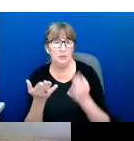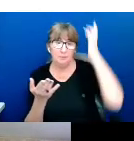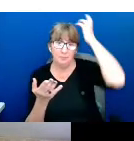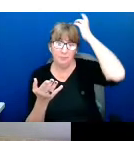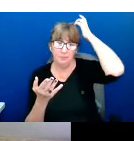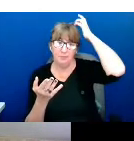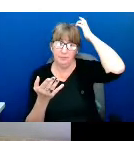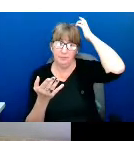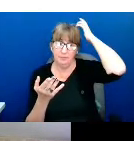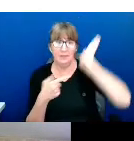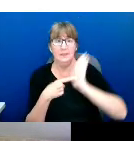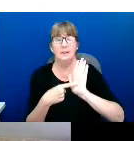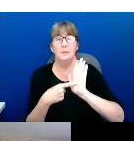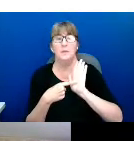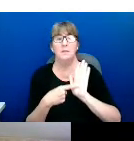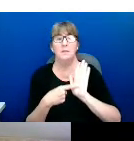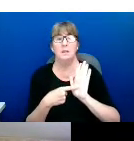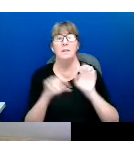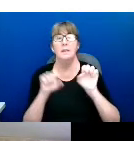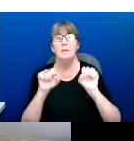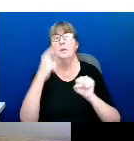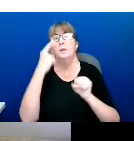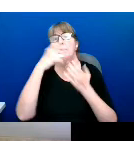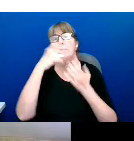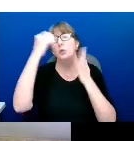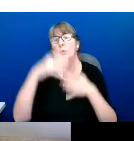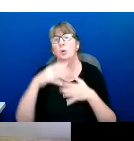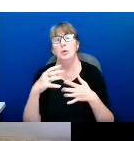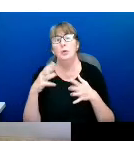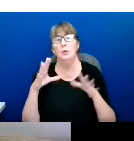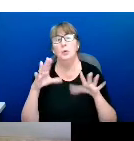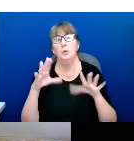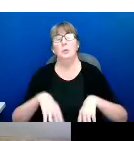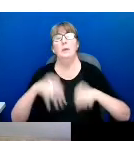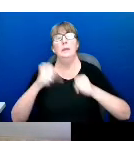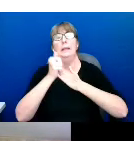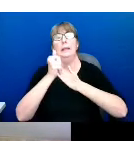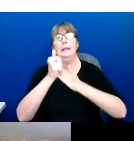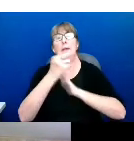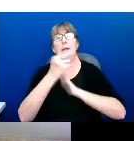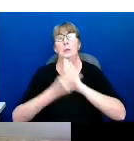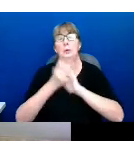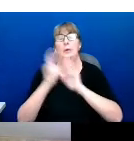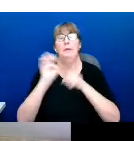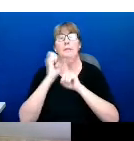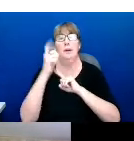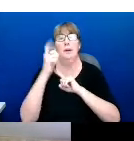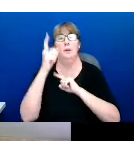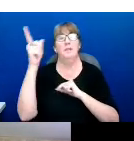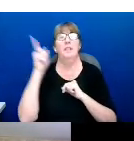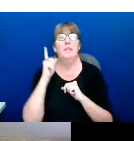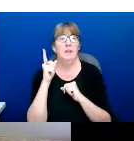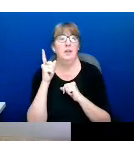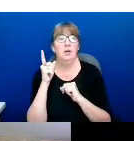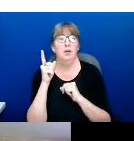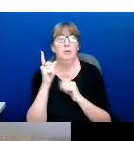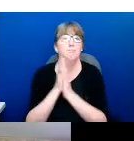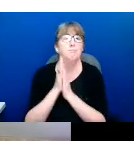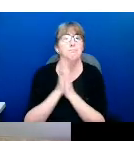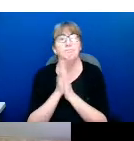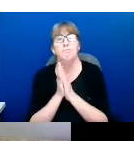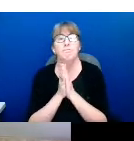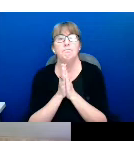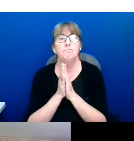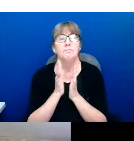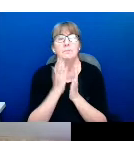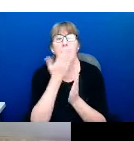there, is the ability for students to take a leadership role in an environment that they are, I would say, more well suited